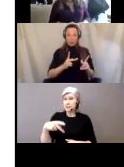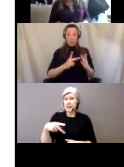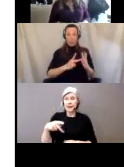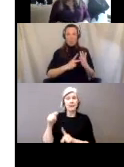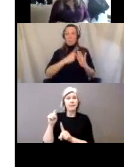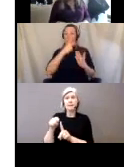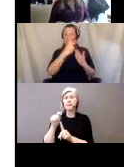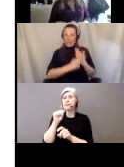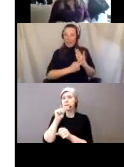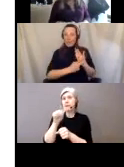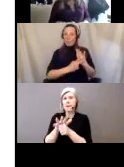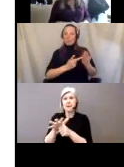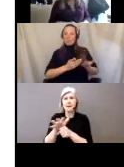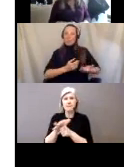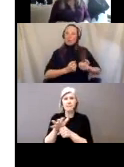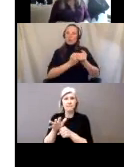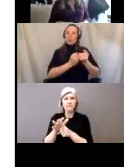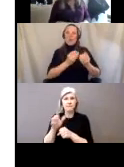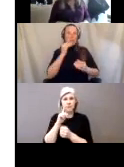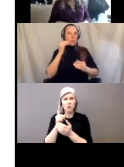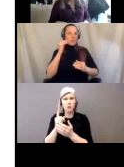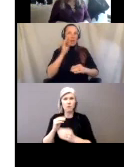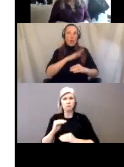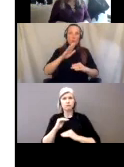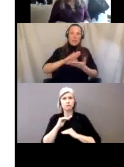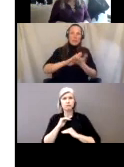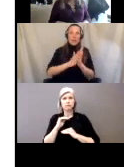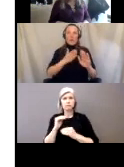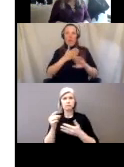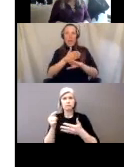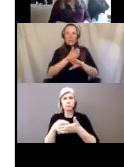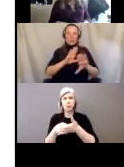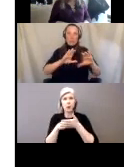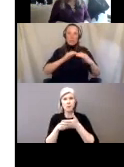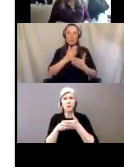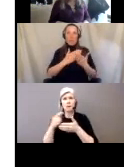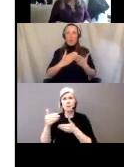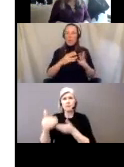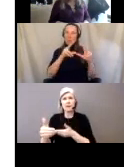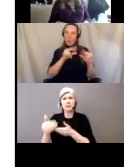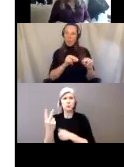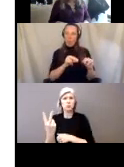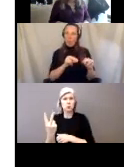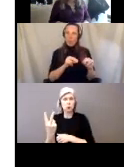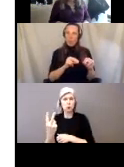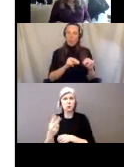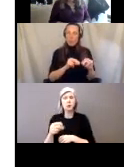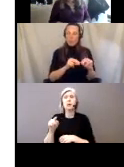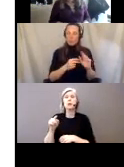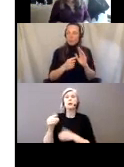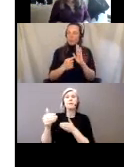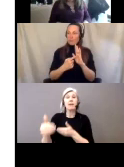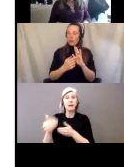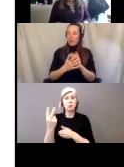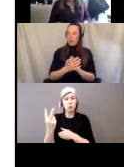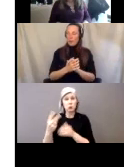2. So phase 2, that person may be eligible if they are a chronic recipient